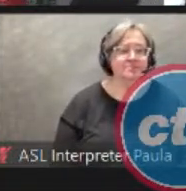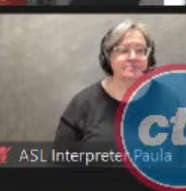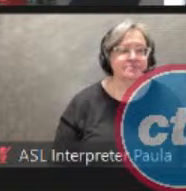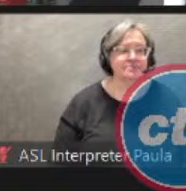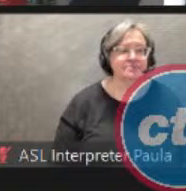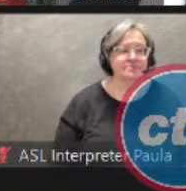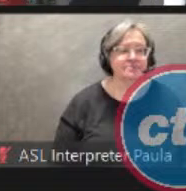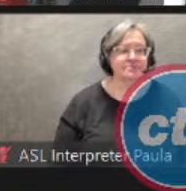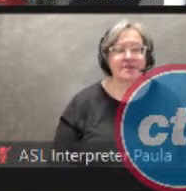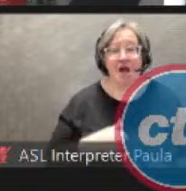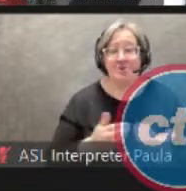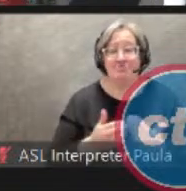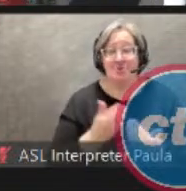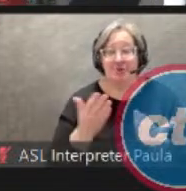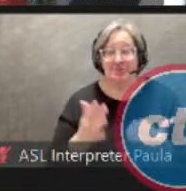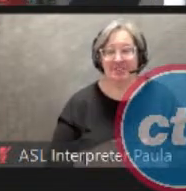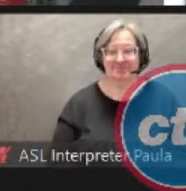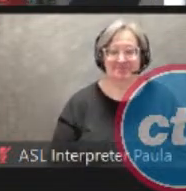I'm almost done.